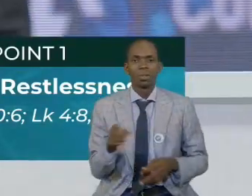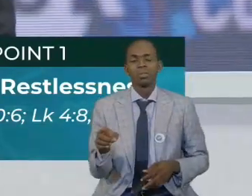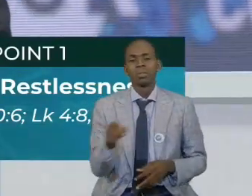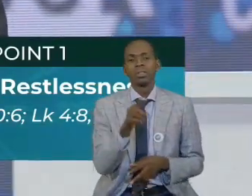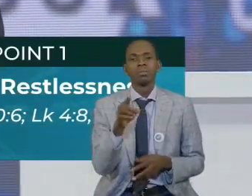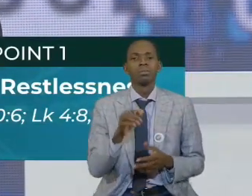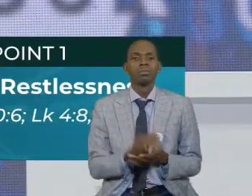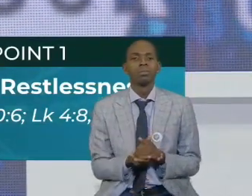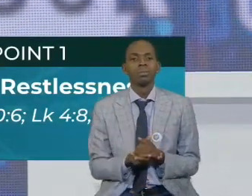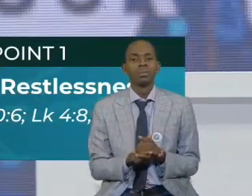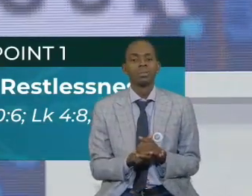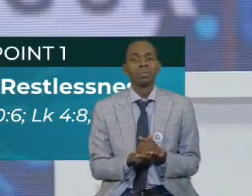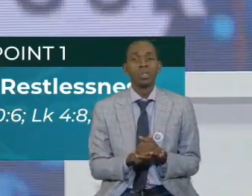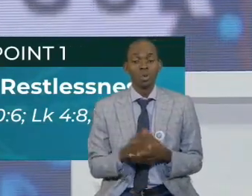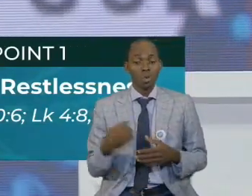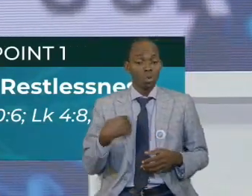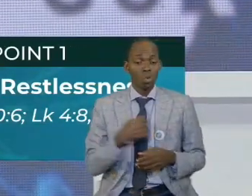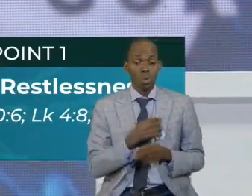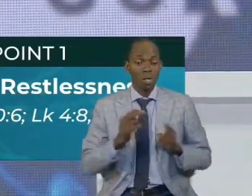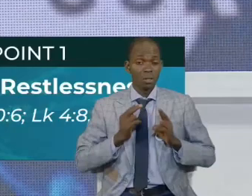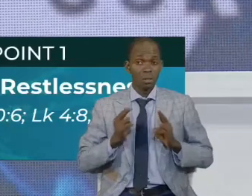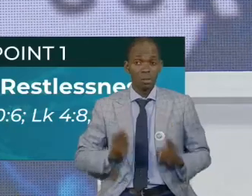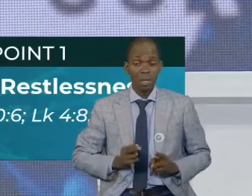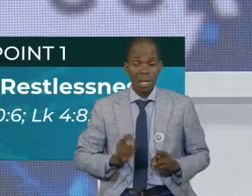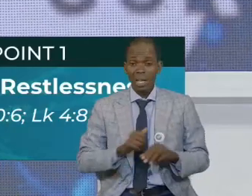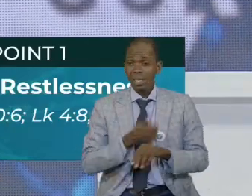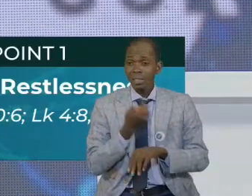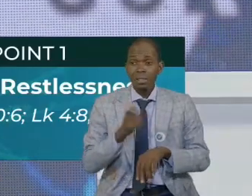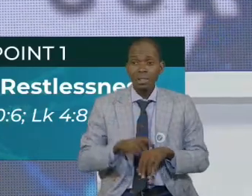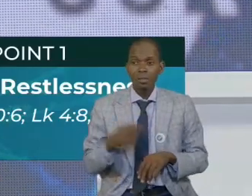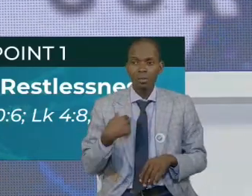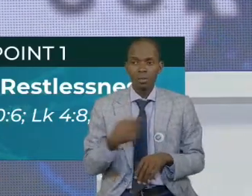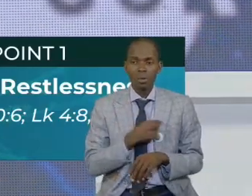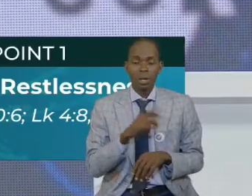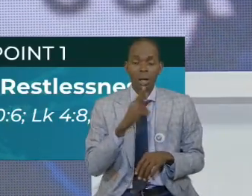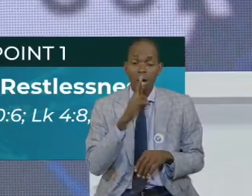We human beings, whenever we're afraid,